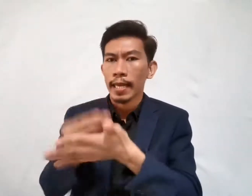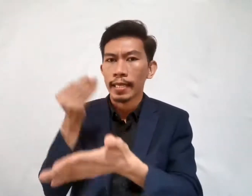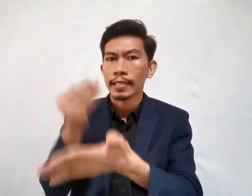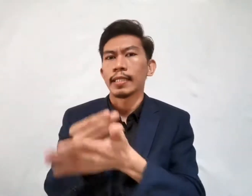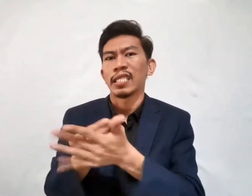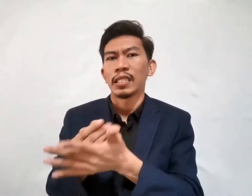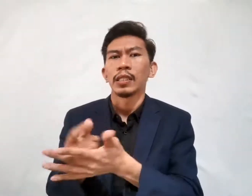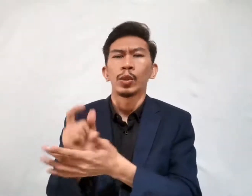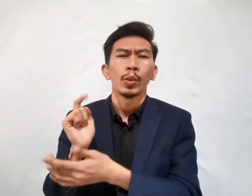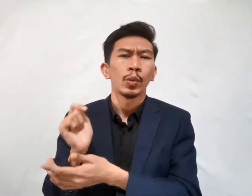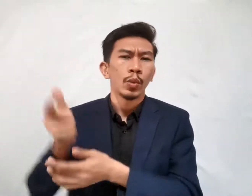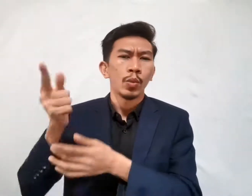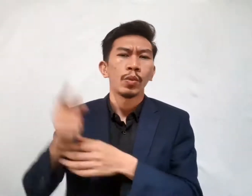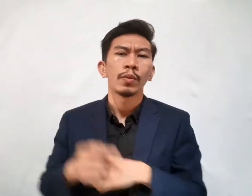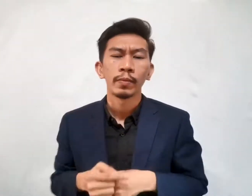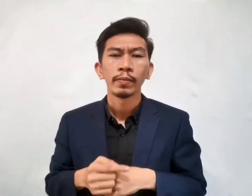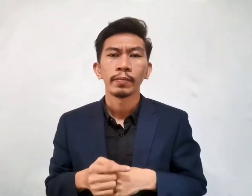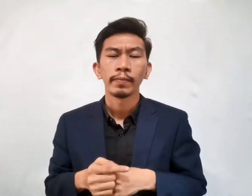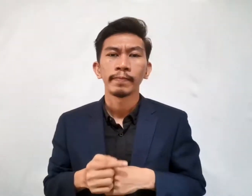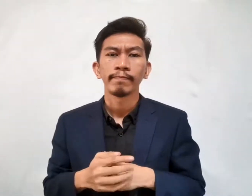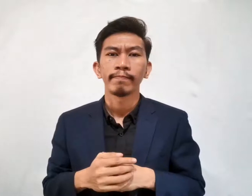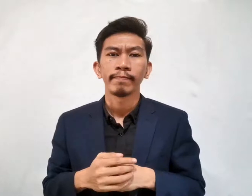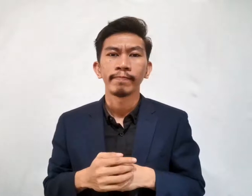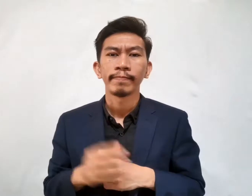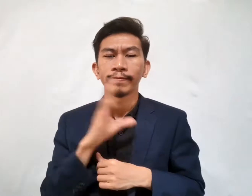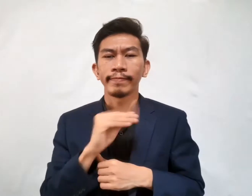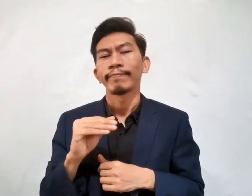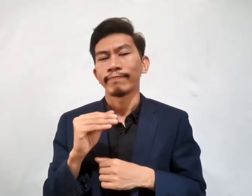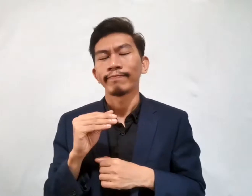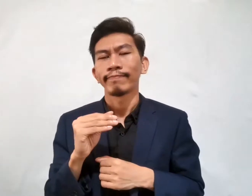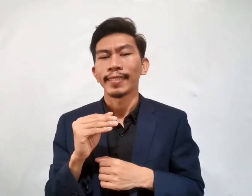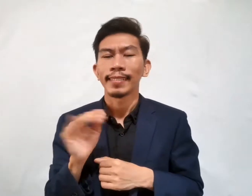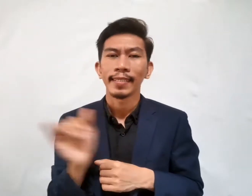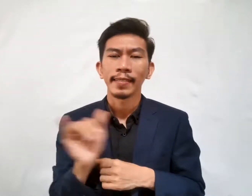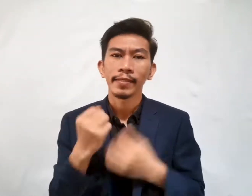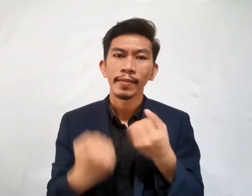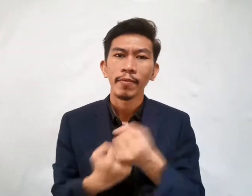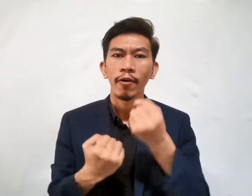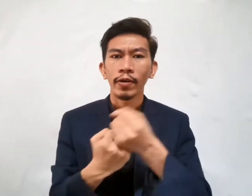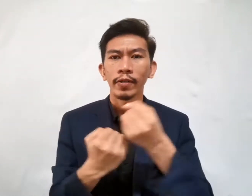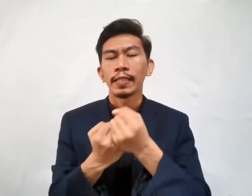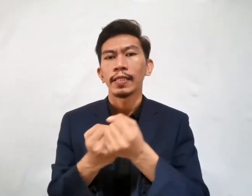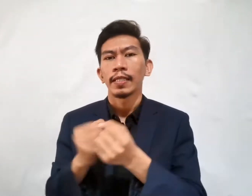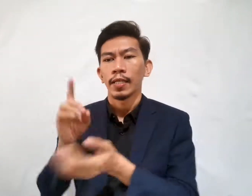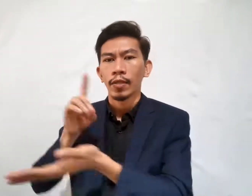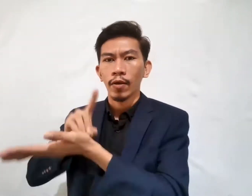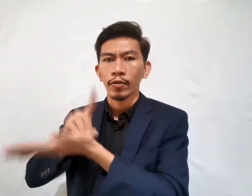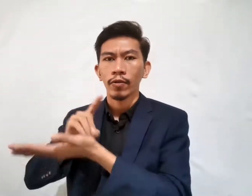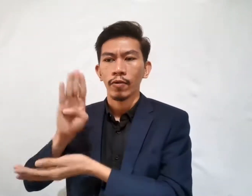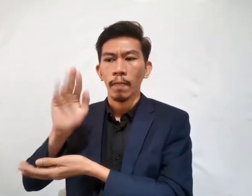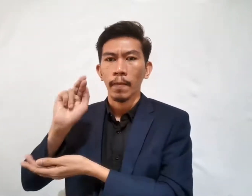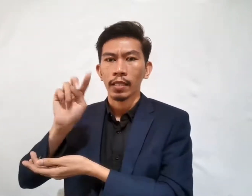faster. Allow me to also support the contention of Dr. Banzon and